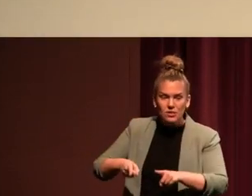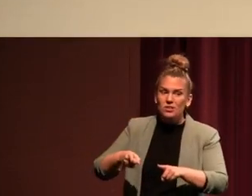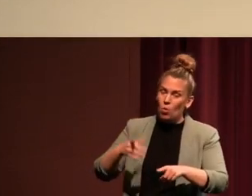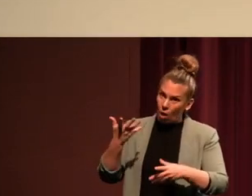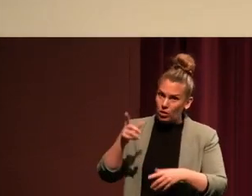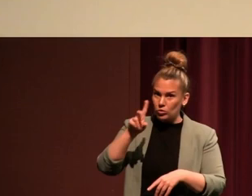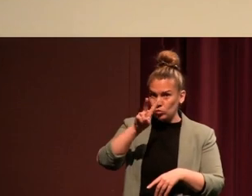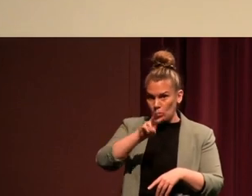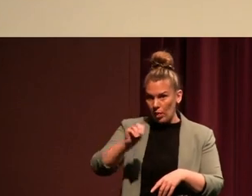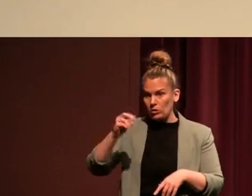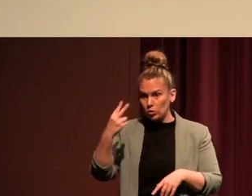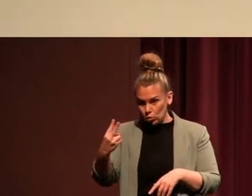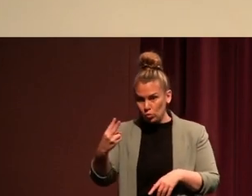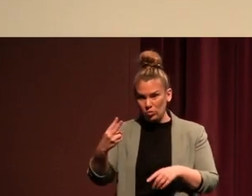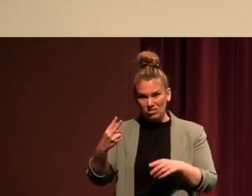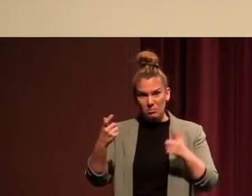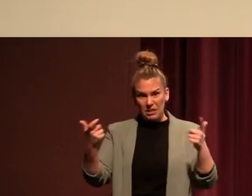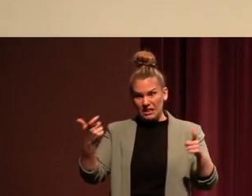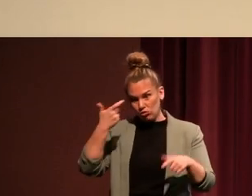event.